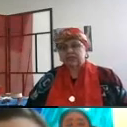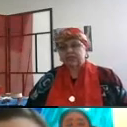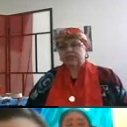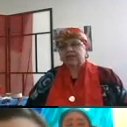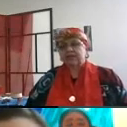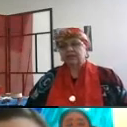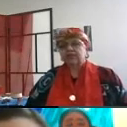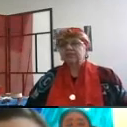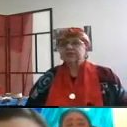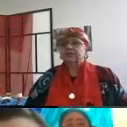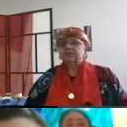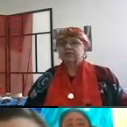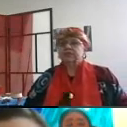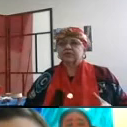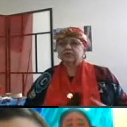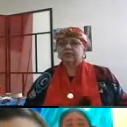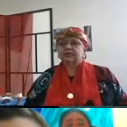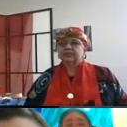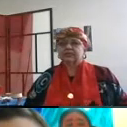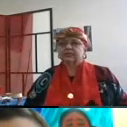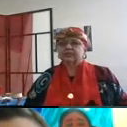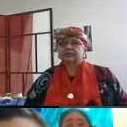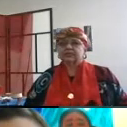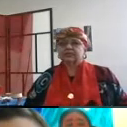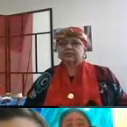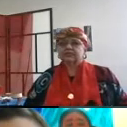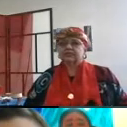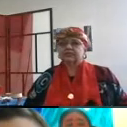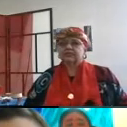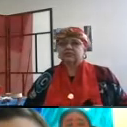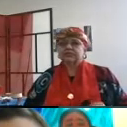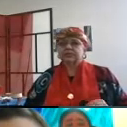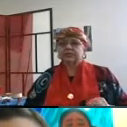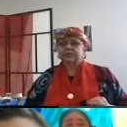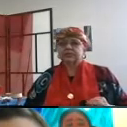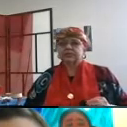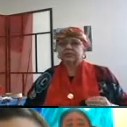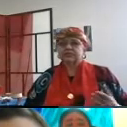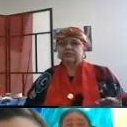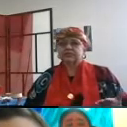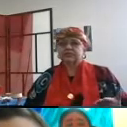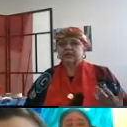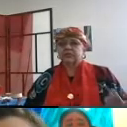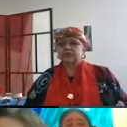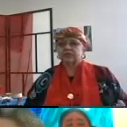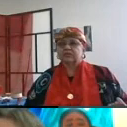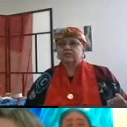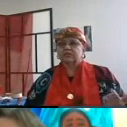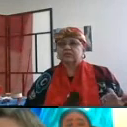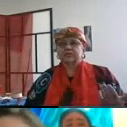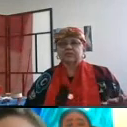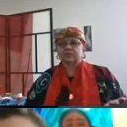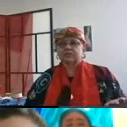Zoom. What is the limit for the class? For your space, is it? I'm on